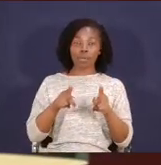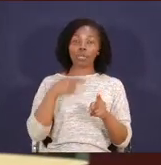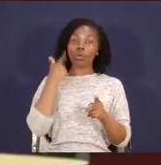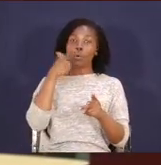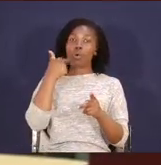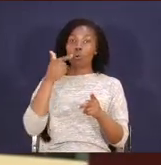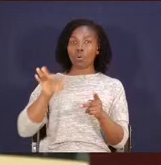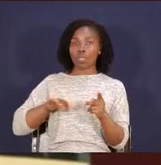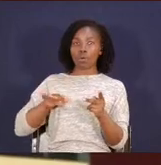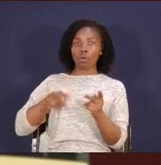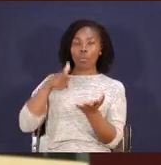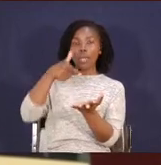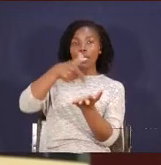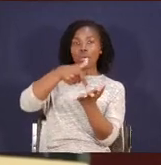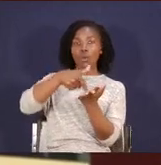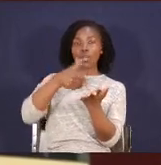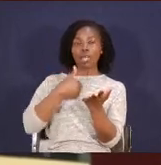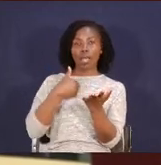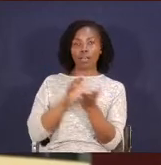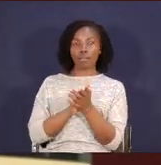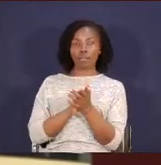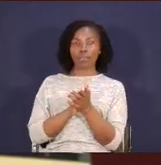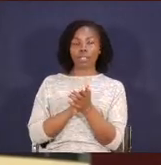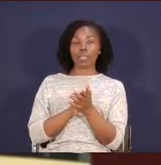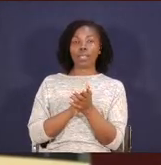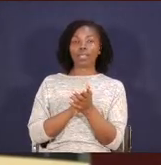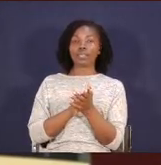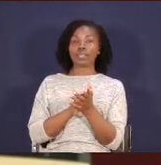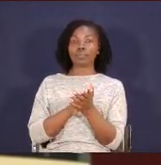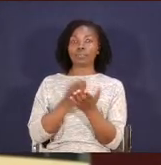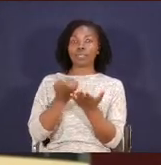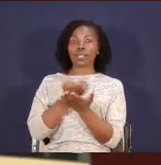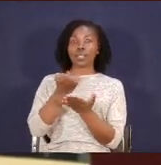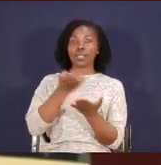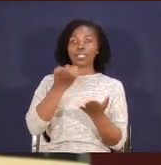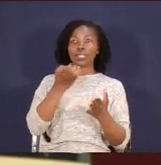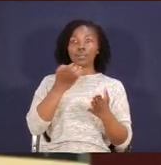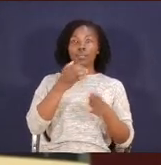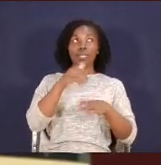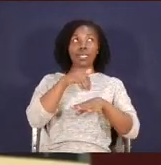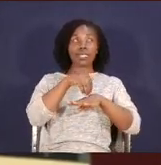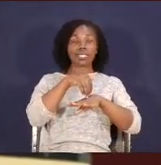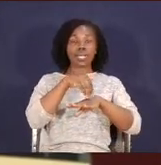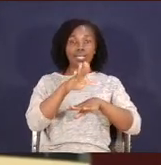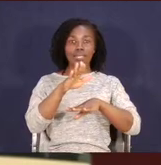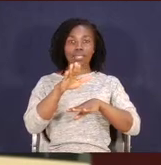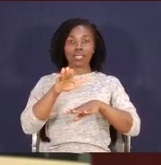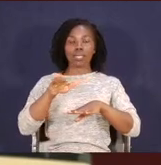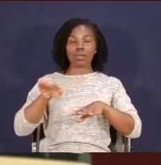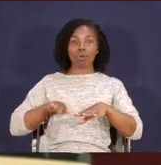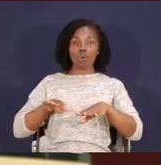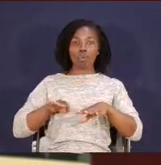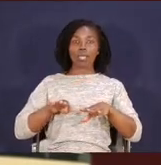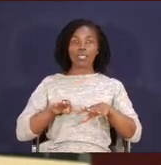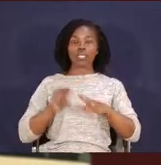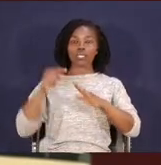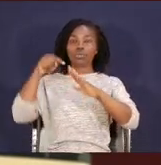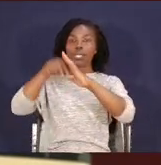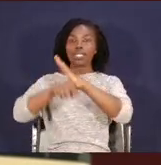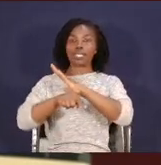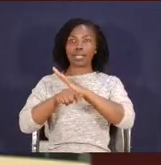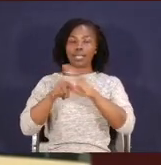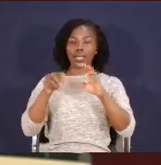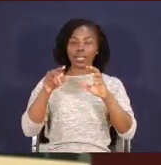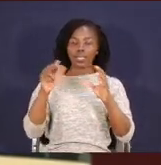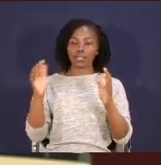And you know what? Elisha tells them, go get as many jars as you can and lock yourself in. And you